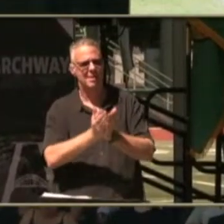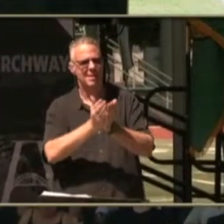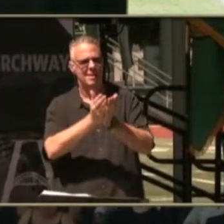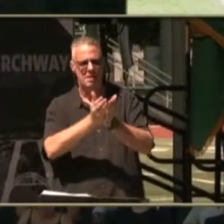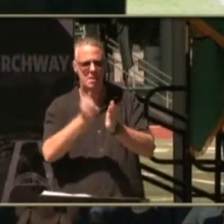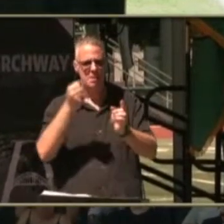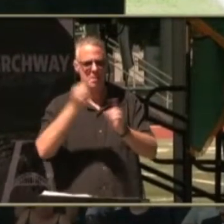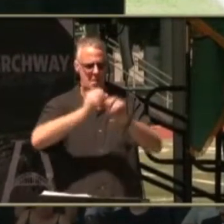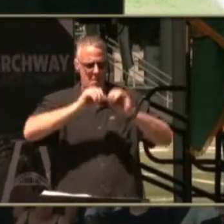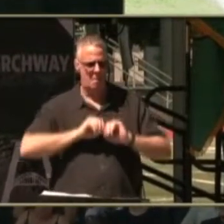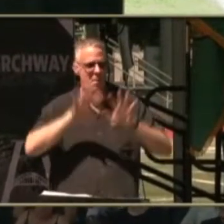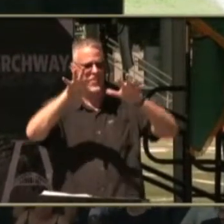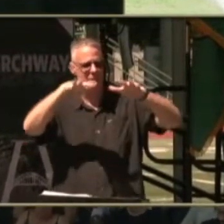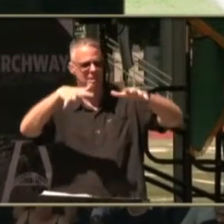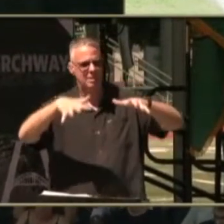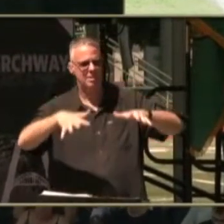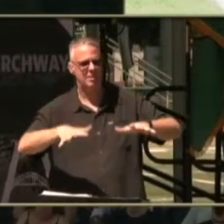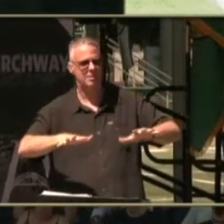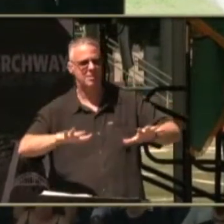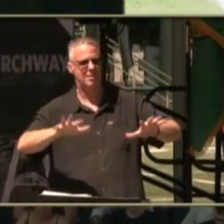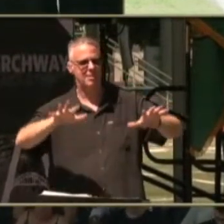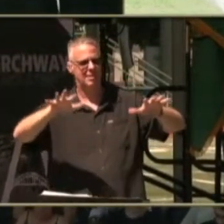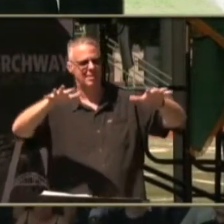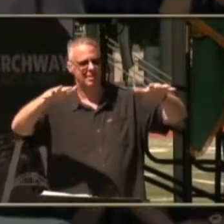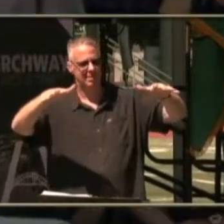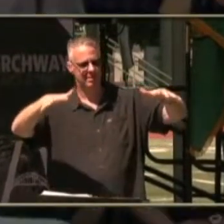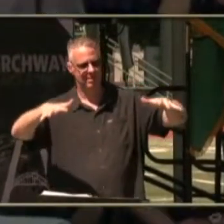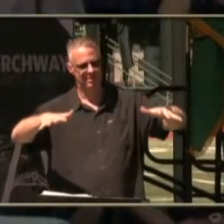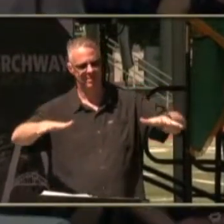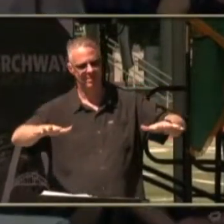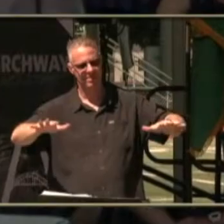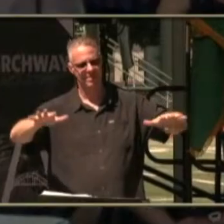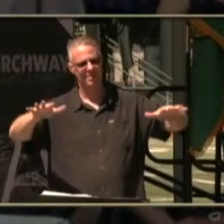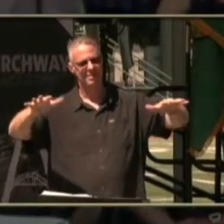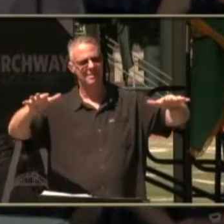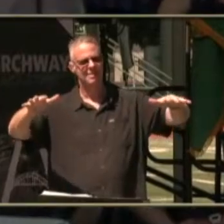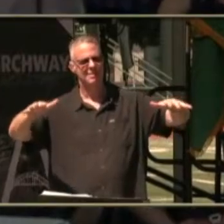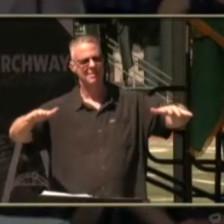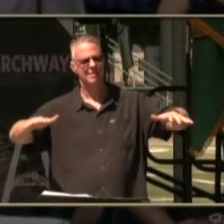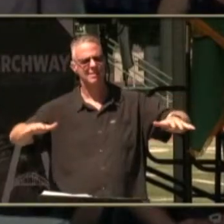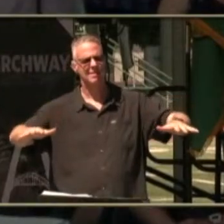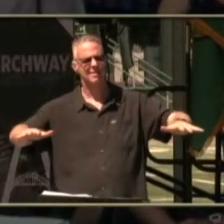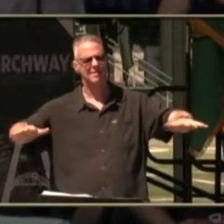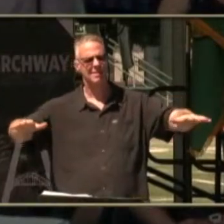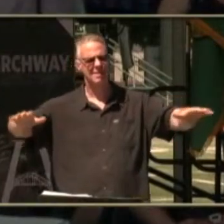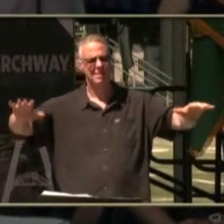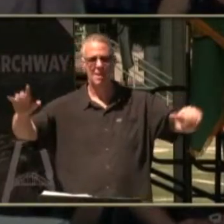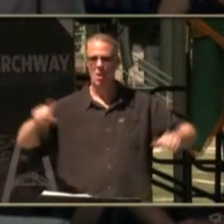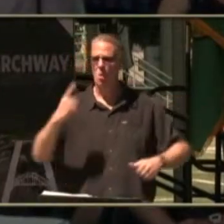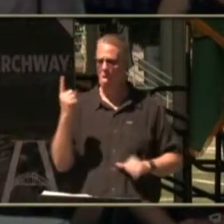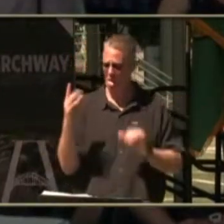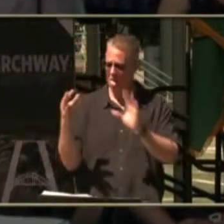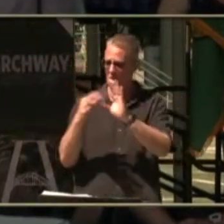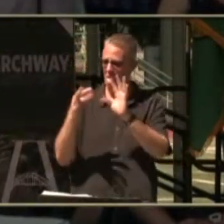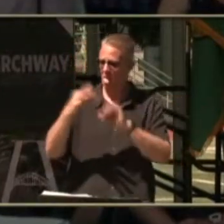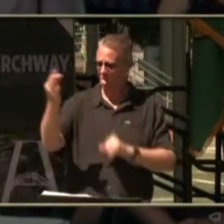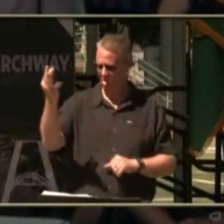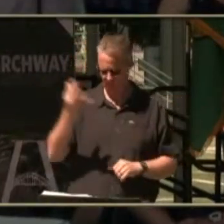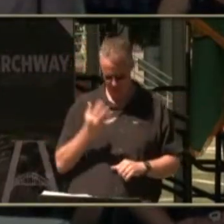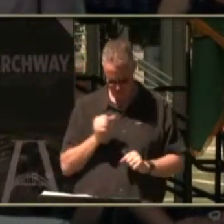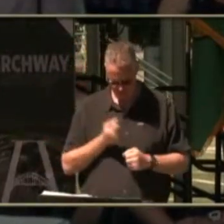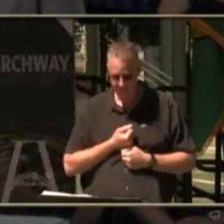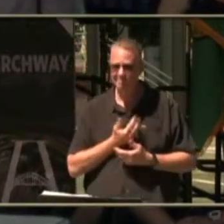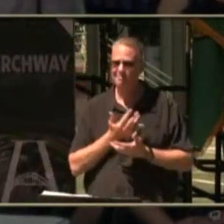waves in motion and a single word can make it